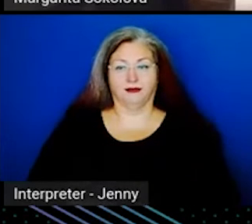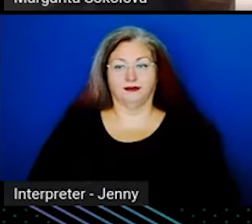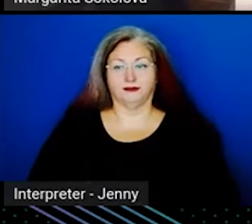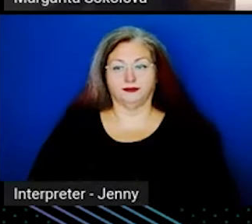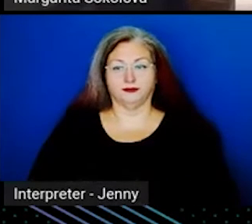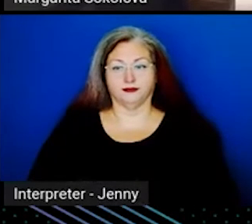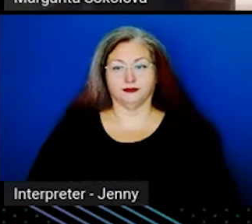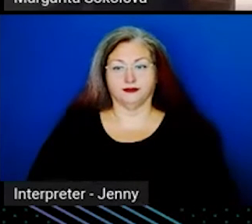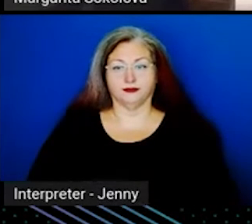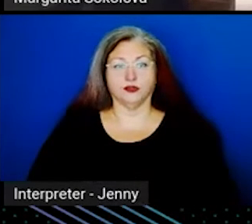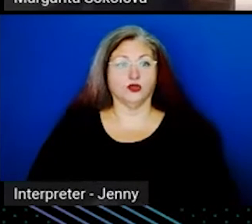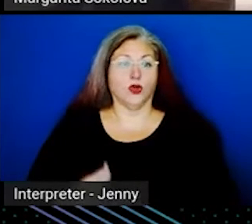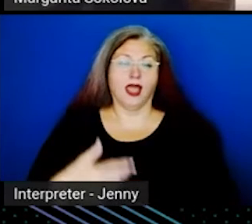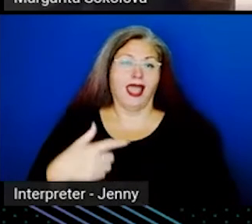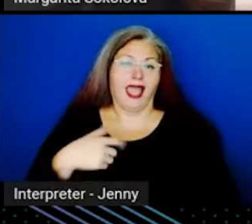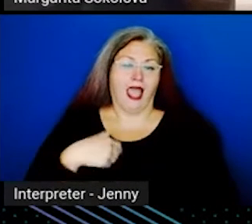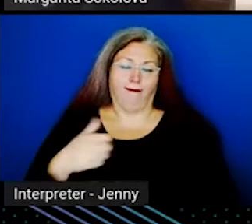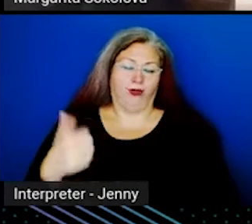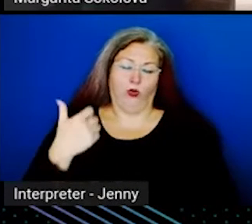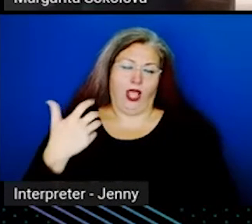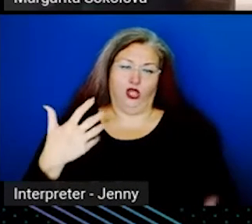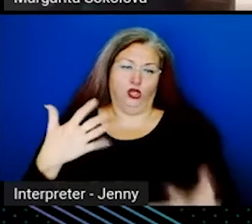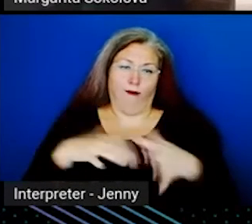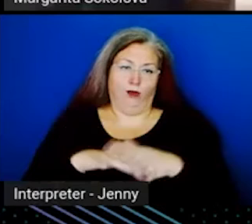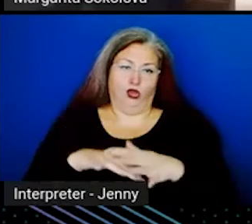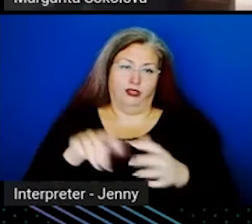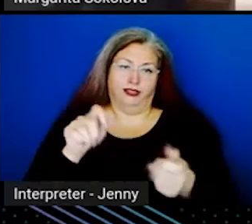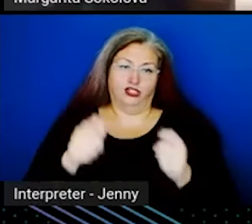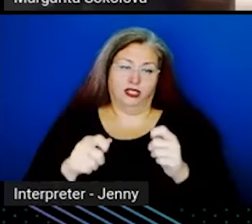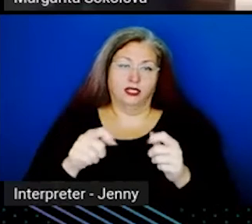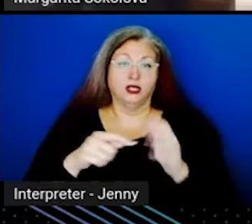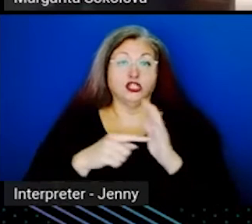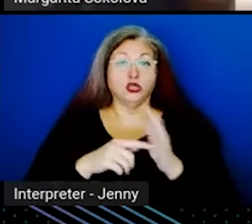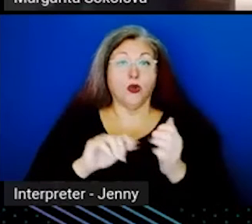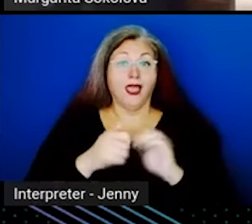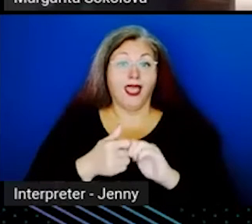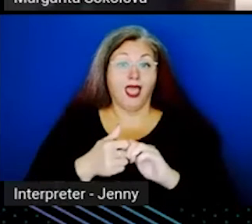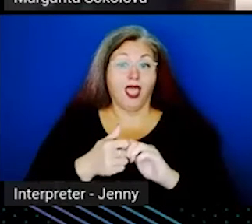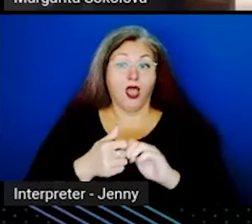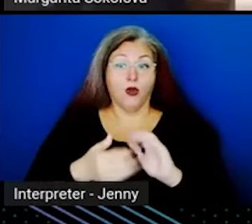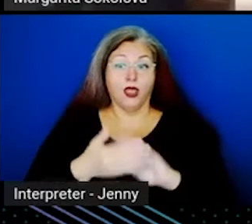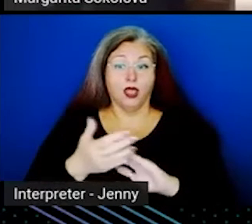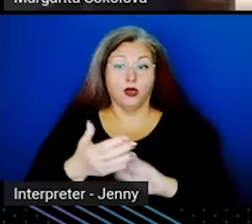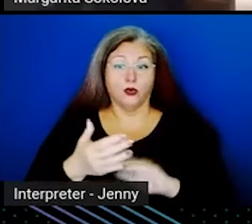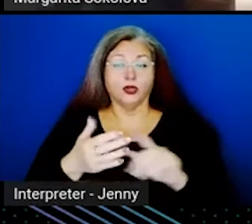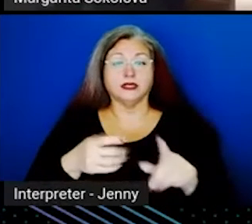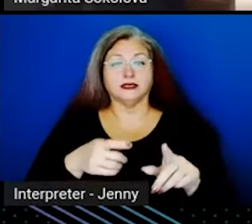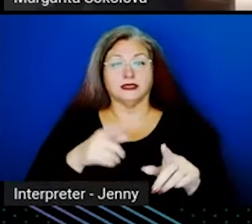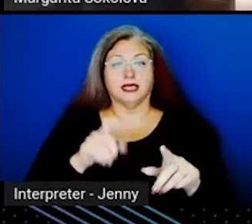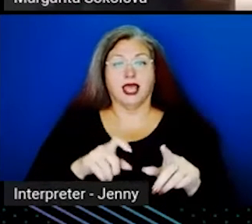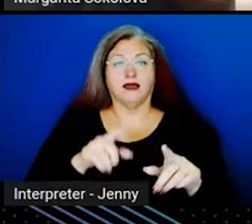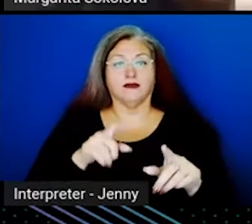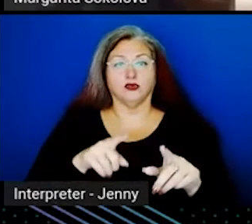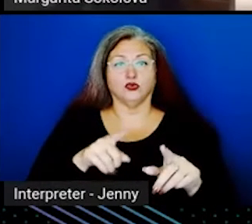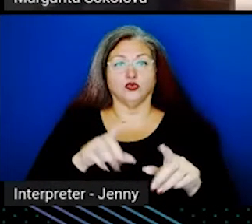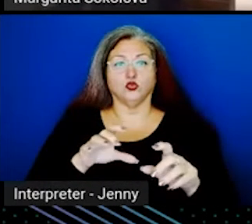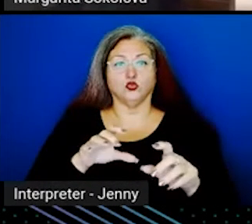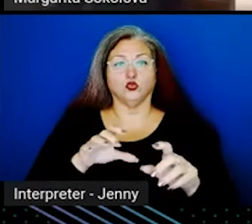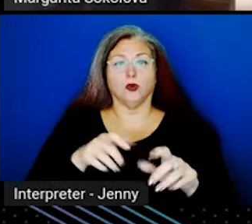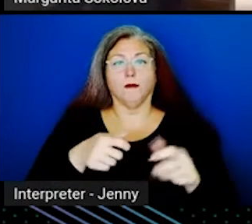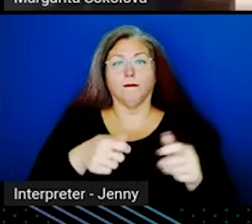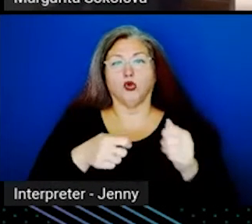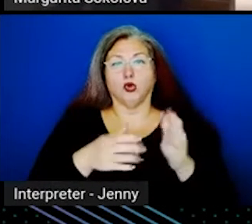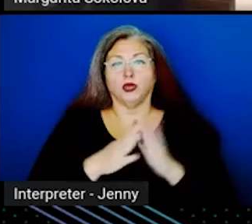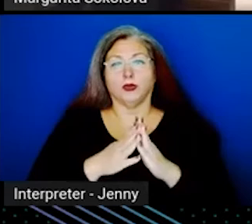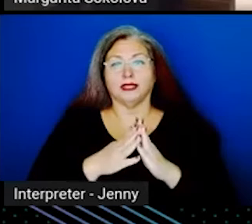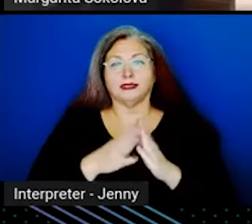So I'm not going to merge this change. And to show you how this works, I'm going to just close the pull request, and we'll see the closed pull request workflow